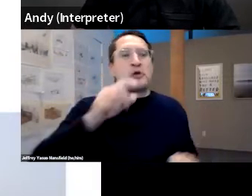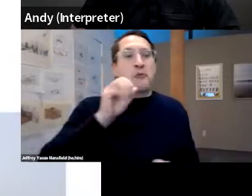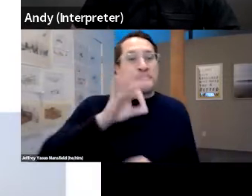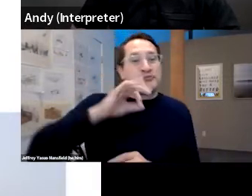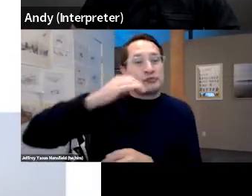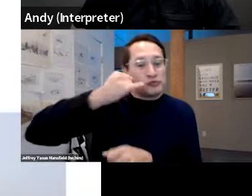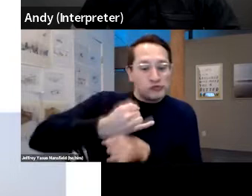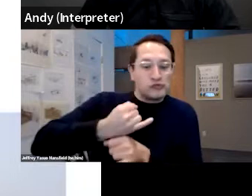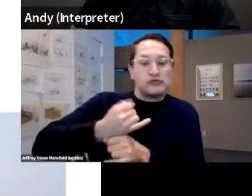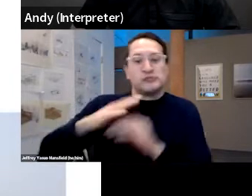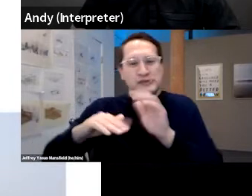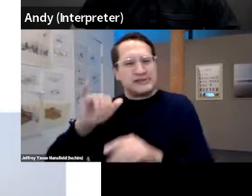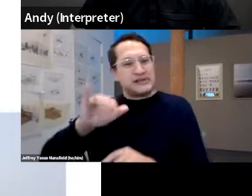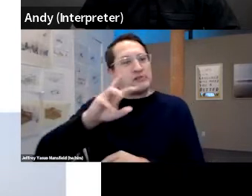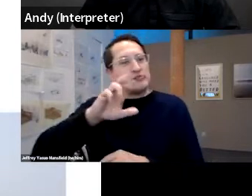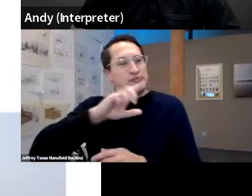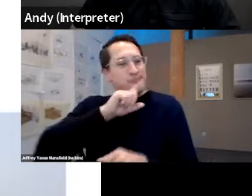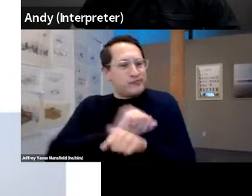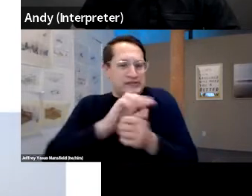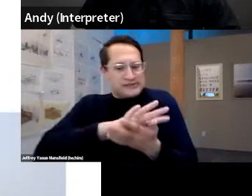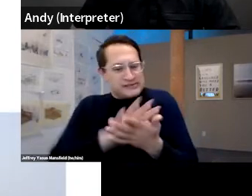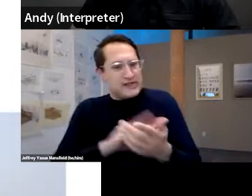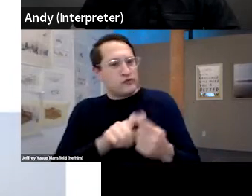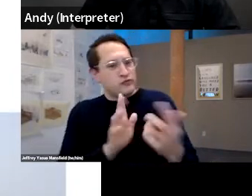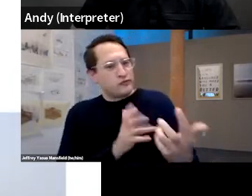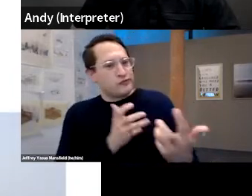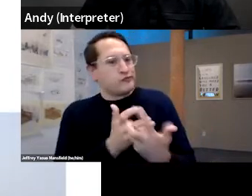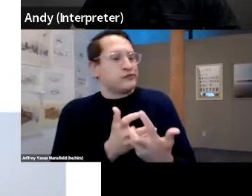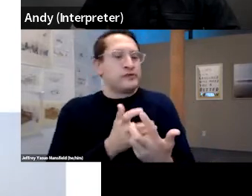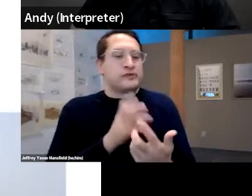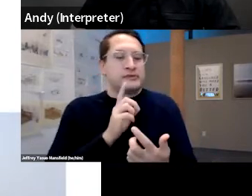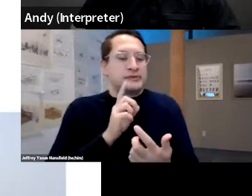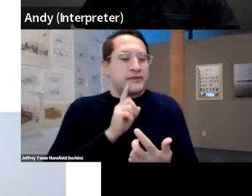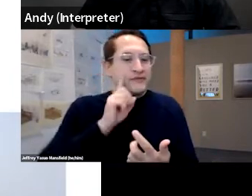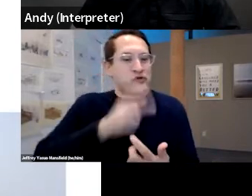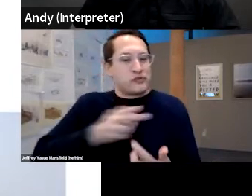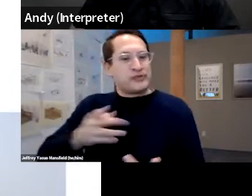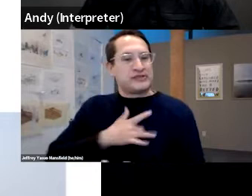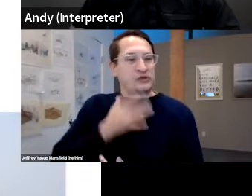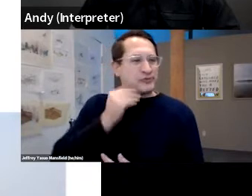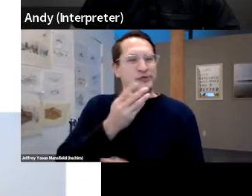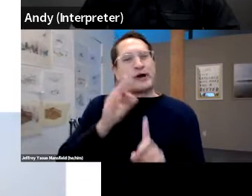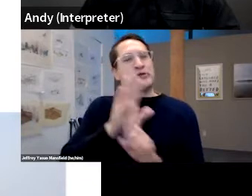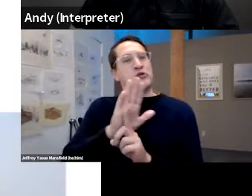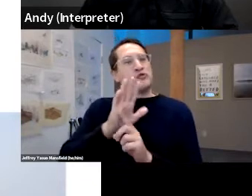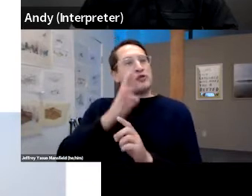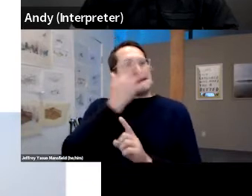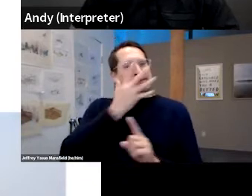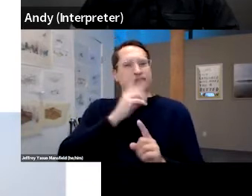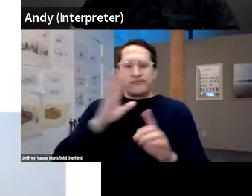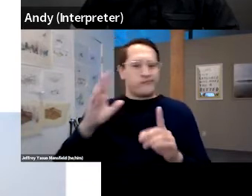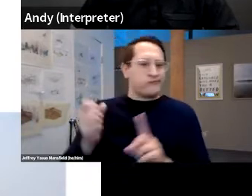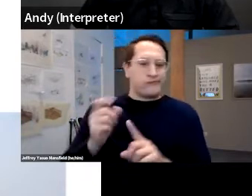see some examples, though, of some schools and buildings that were actually designed to accommodate deaf and hard of hearing